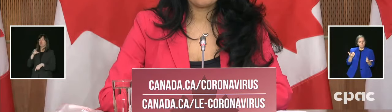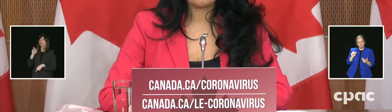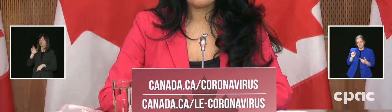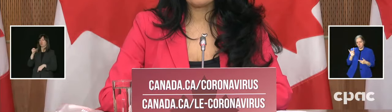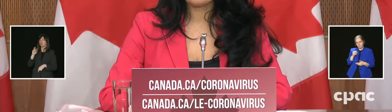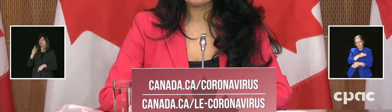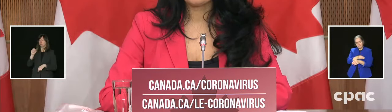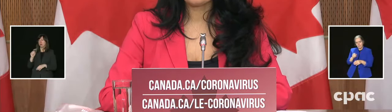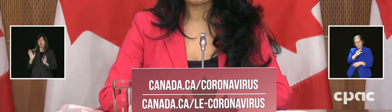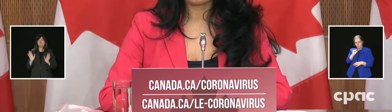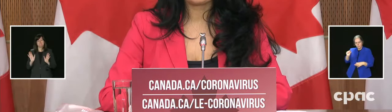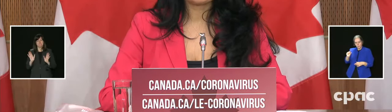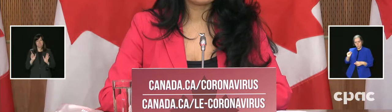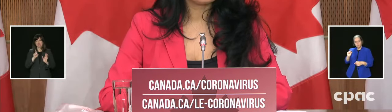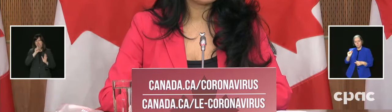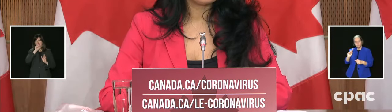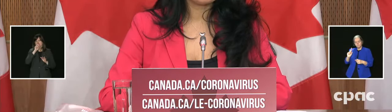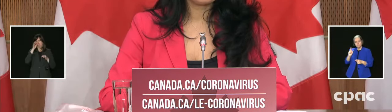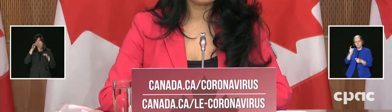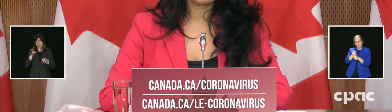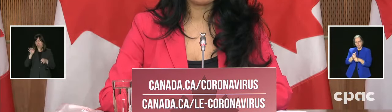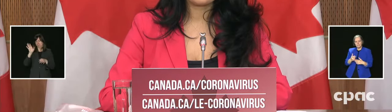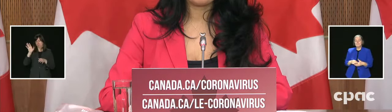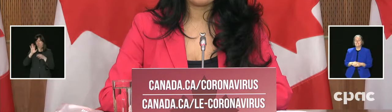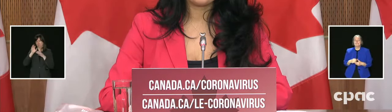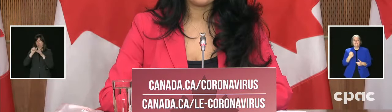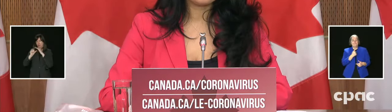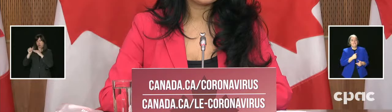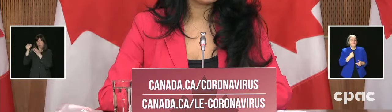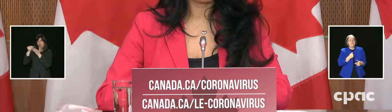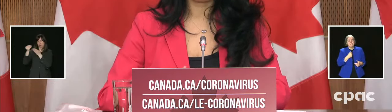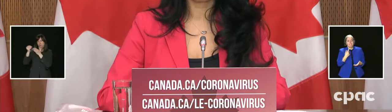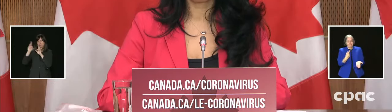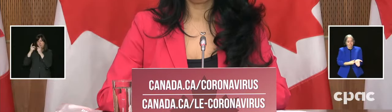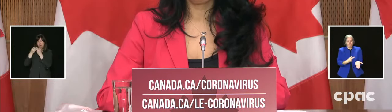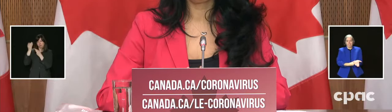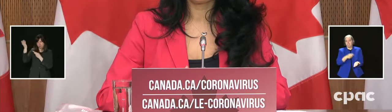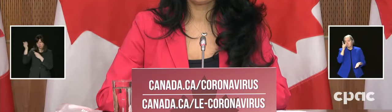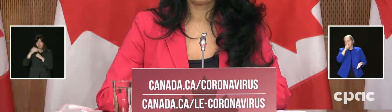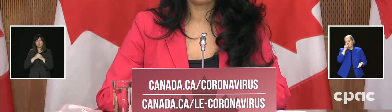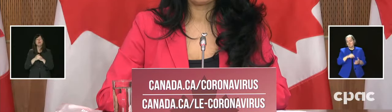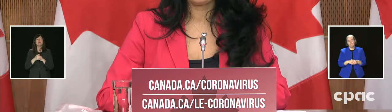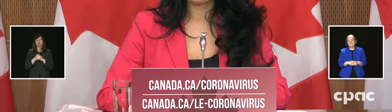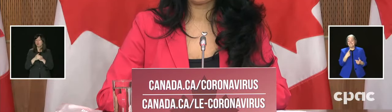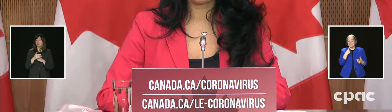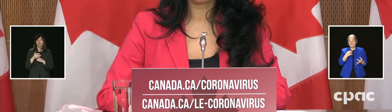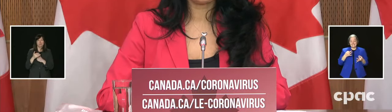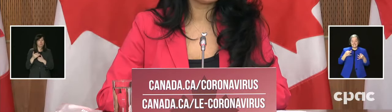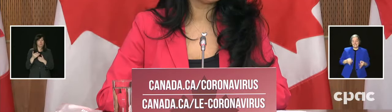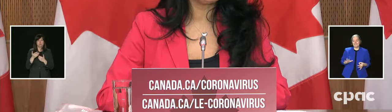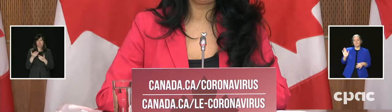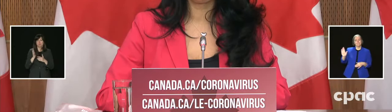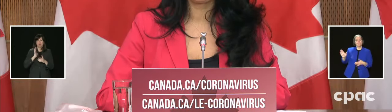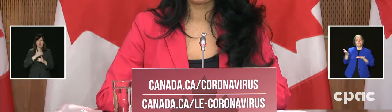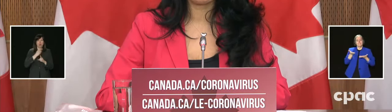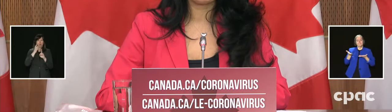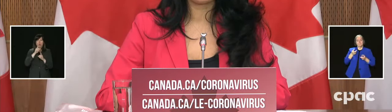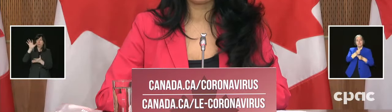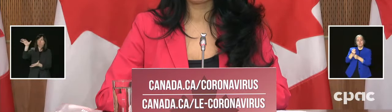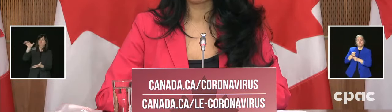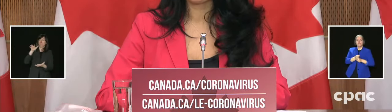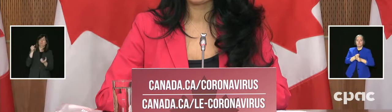can't comment on that decision. That's really something that's done by procurement. I mean, I think we need to secure as many doses as we need to